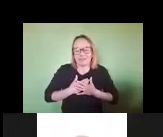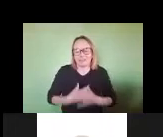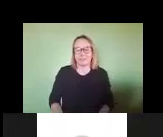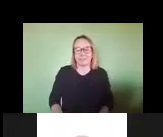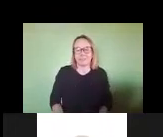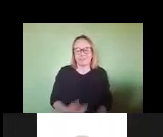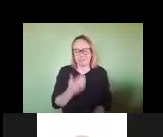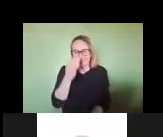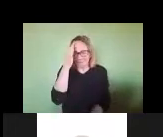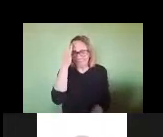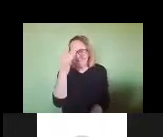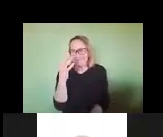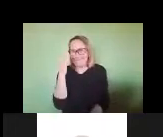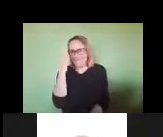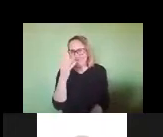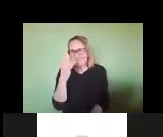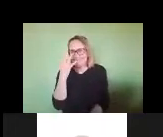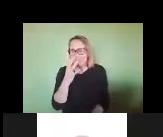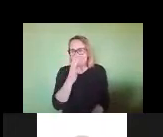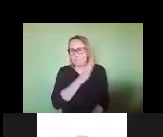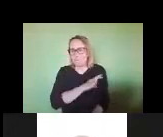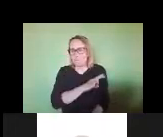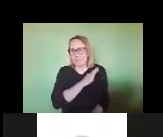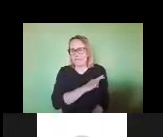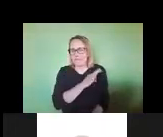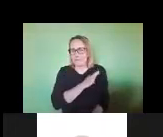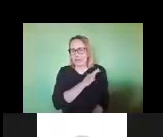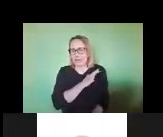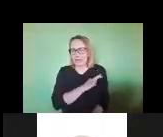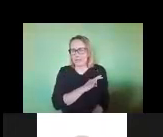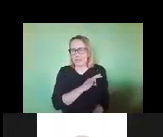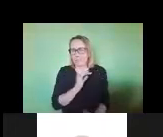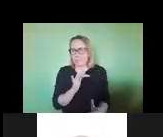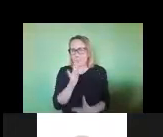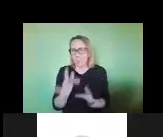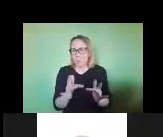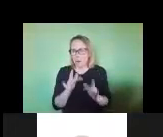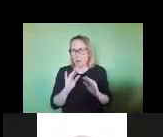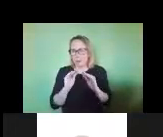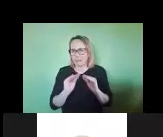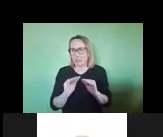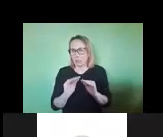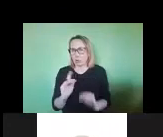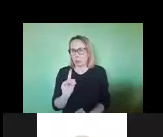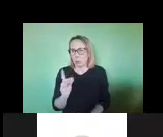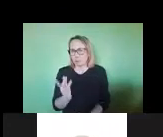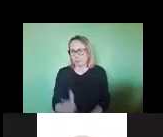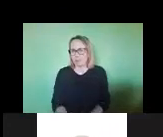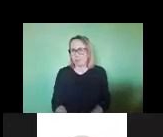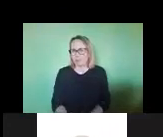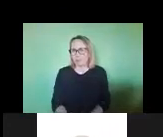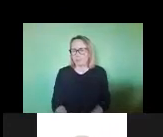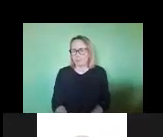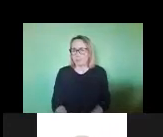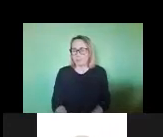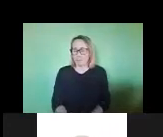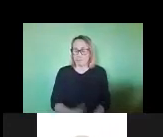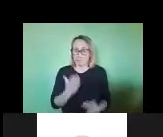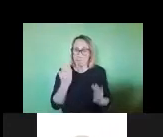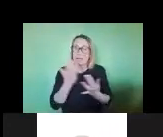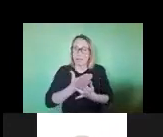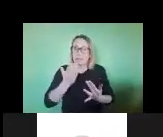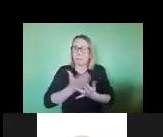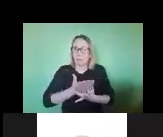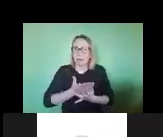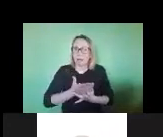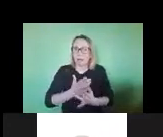about some of the benefits that I found from teaching digitally. So in terms of accessibility,